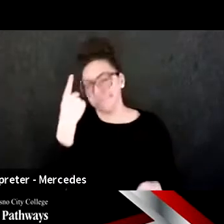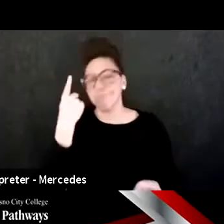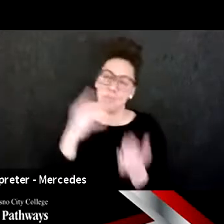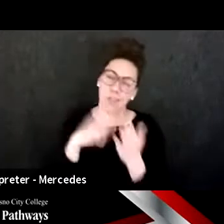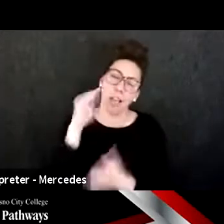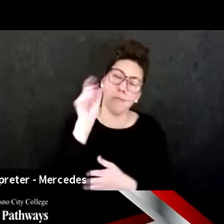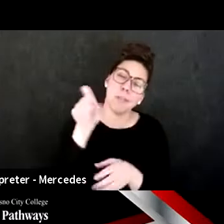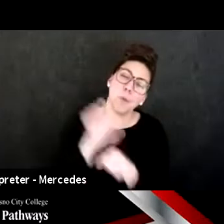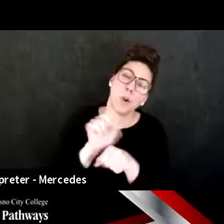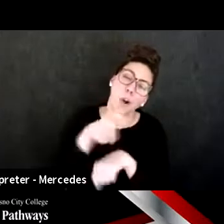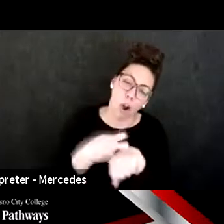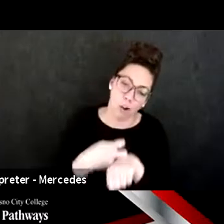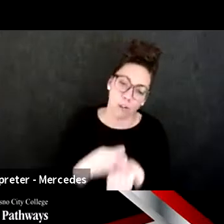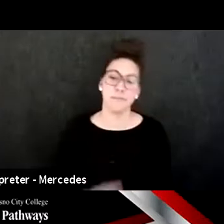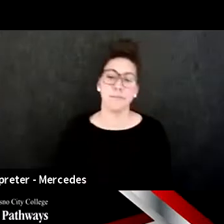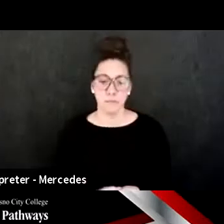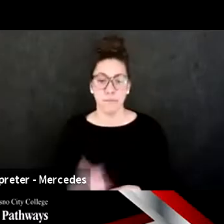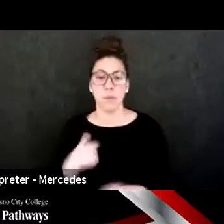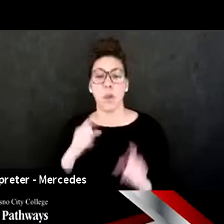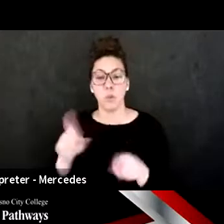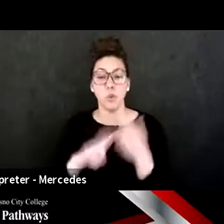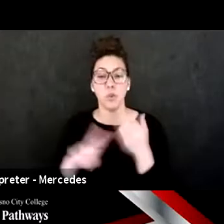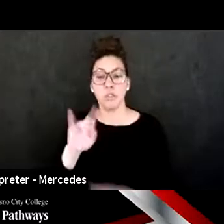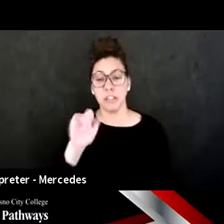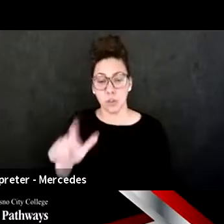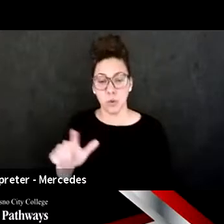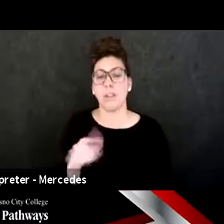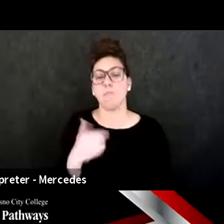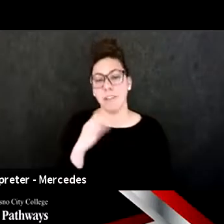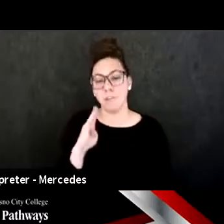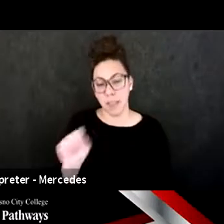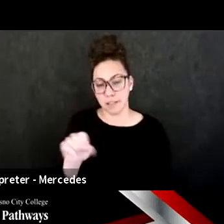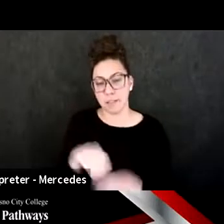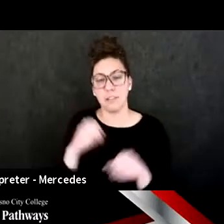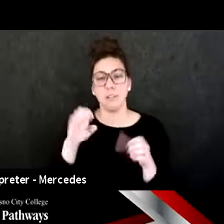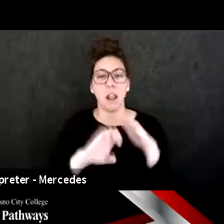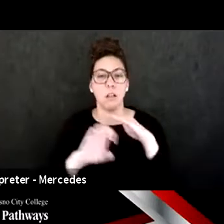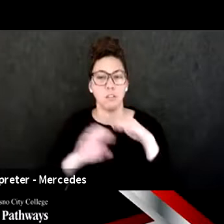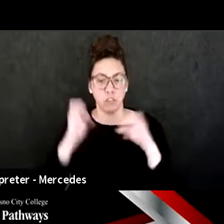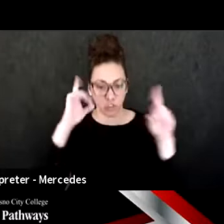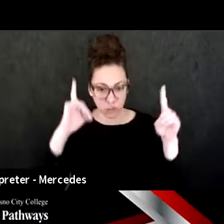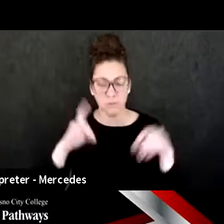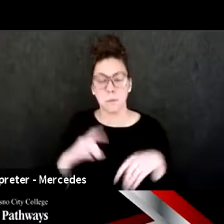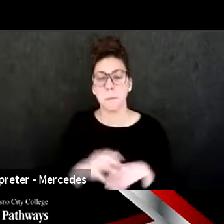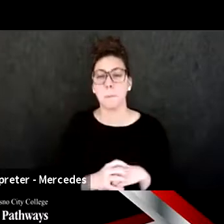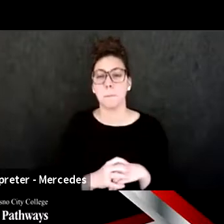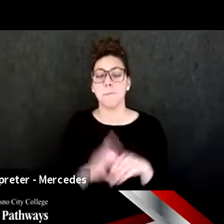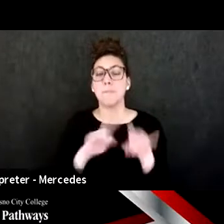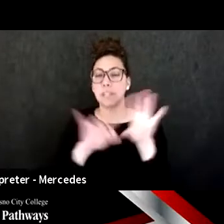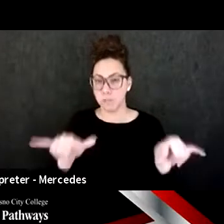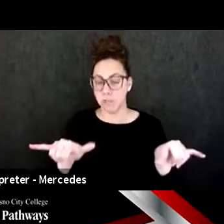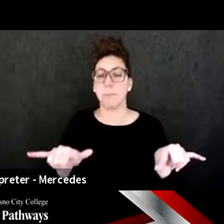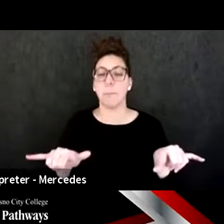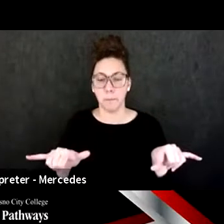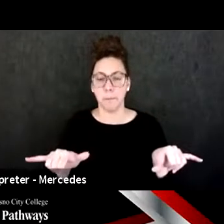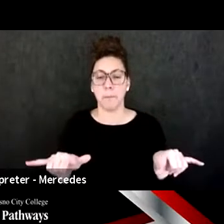Illinois in Champaign-Urbana and earned a BS in elementary education. And at the same time, I was on a scholarship,